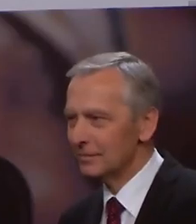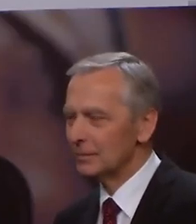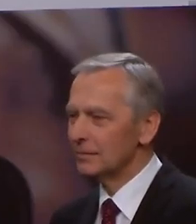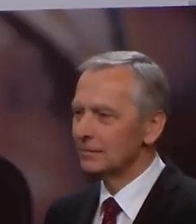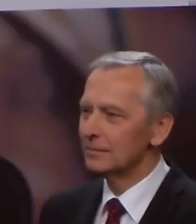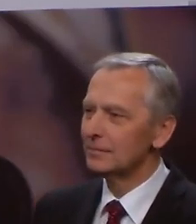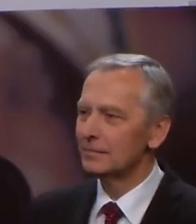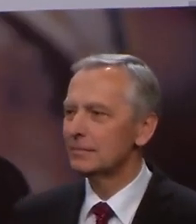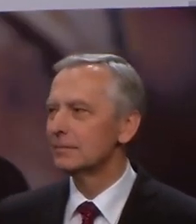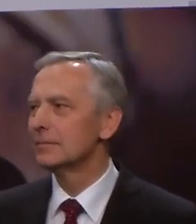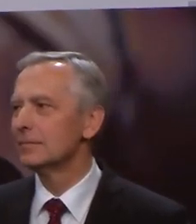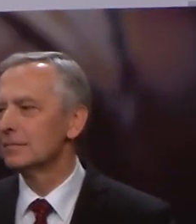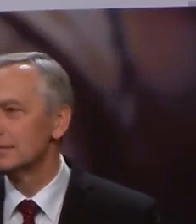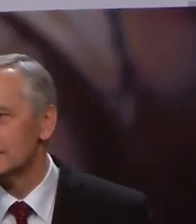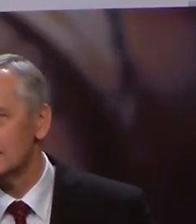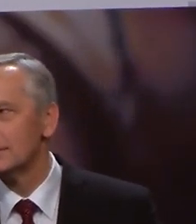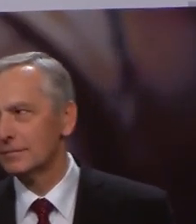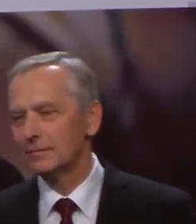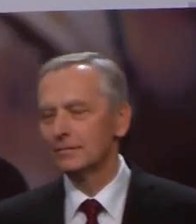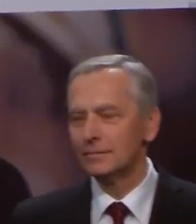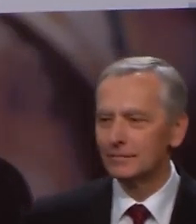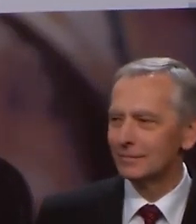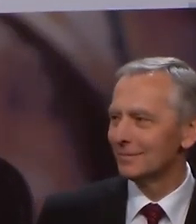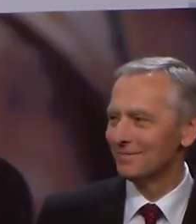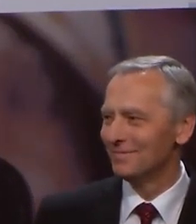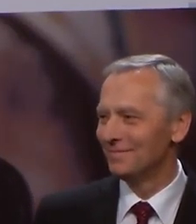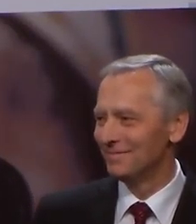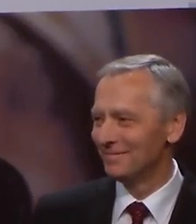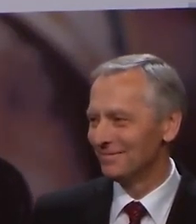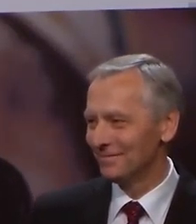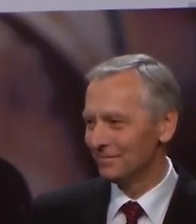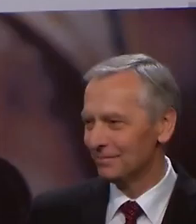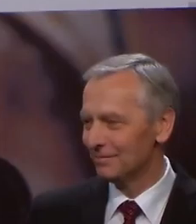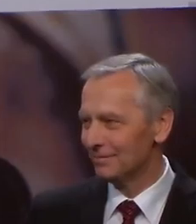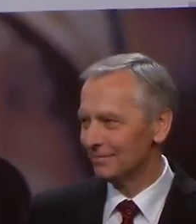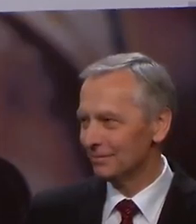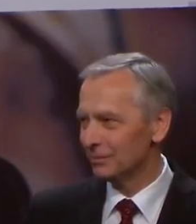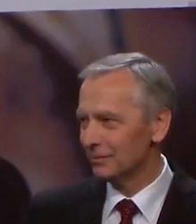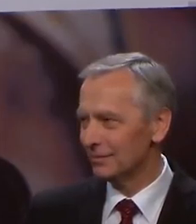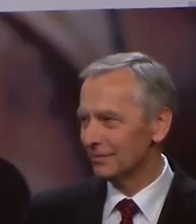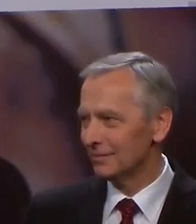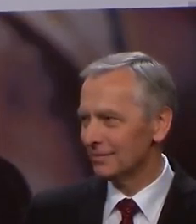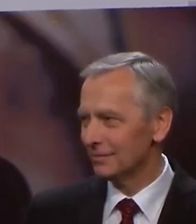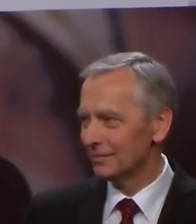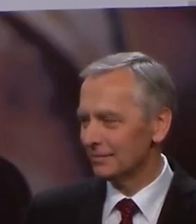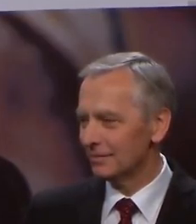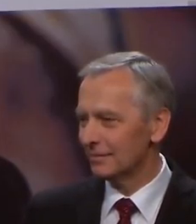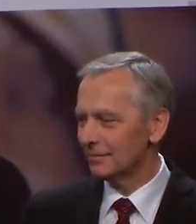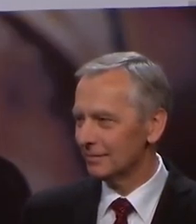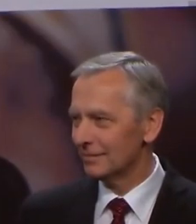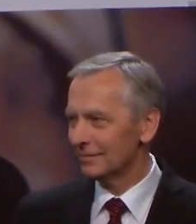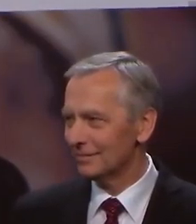Félicitations. Congratulations. Well, we'll have to bring down the microphone because the previous speaker is very tall.